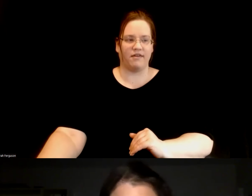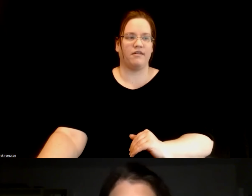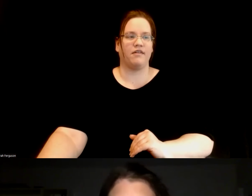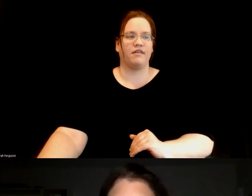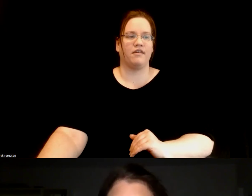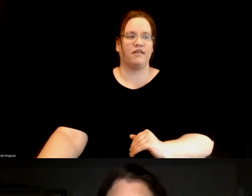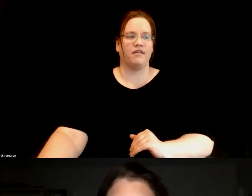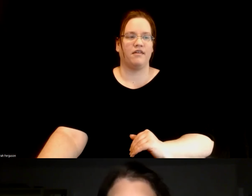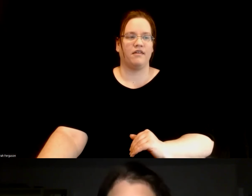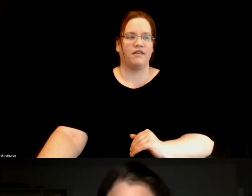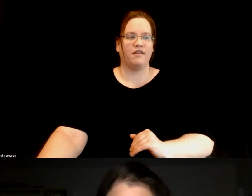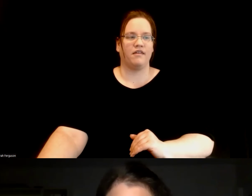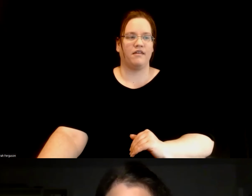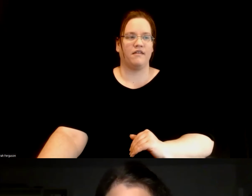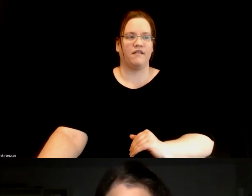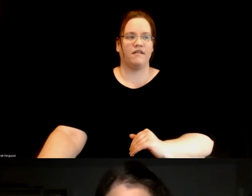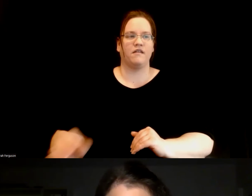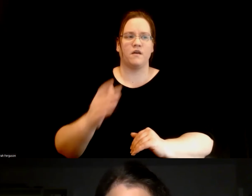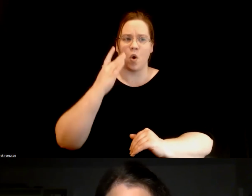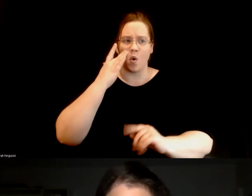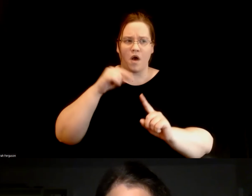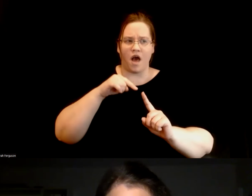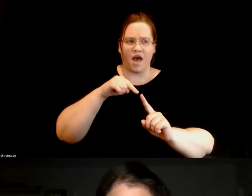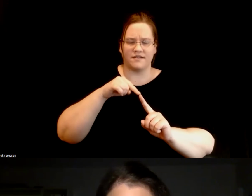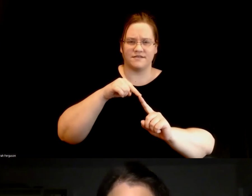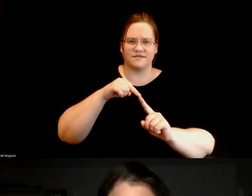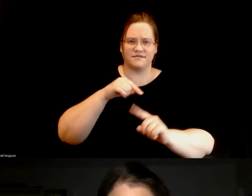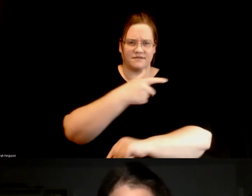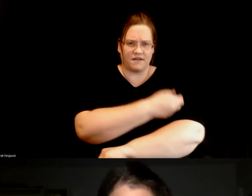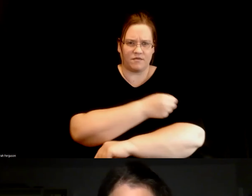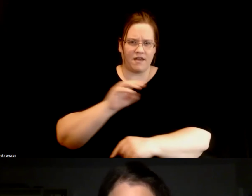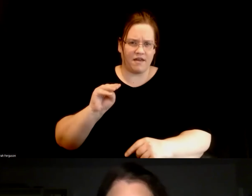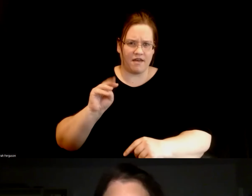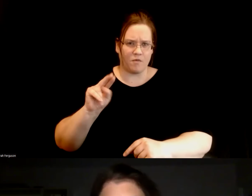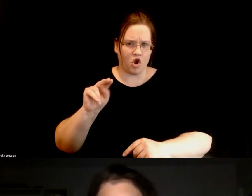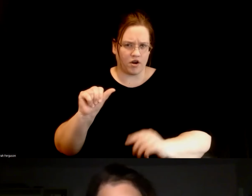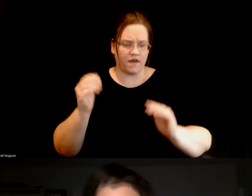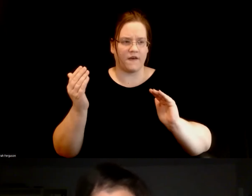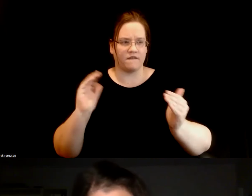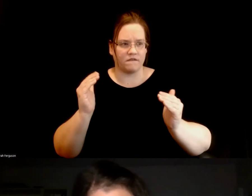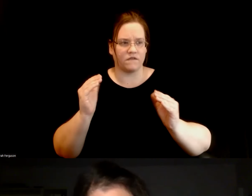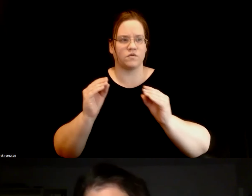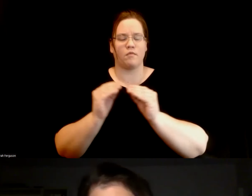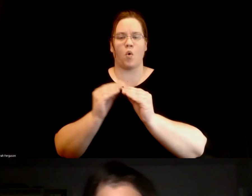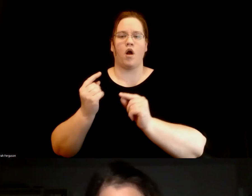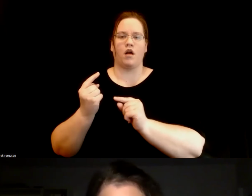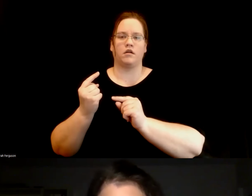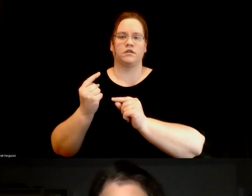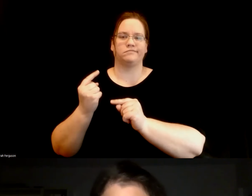in general. Why is this vaccine mRNA versus a more